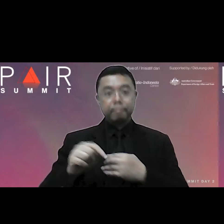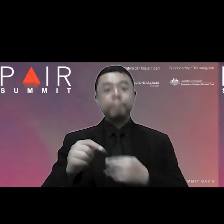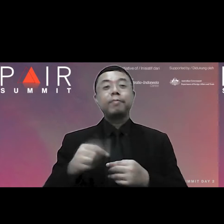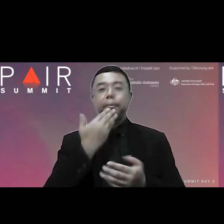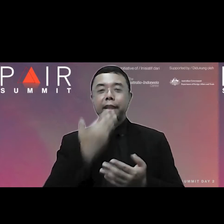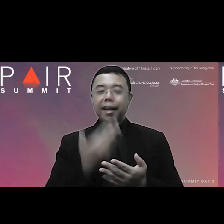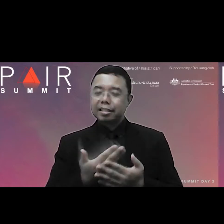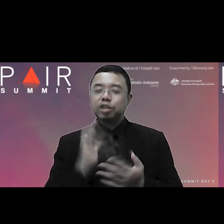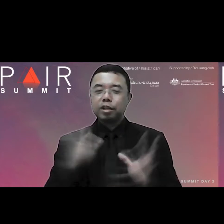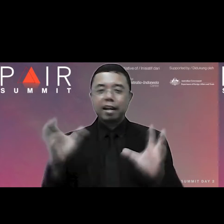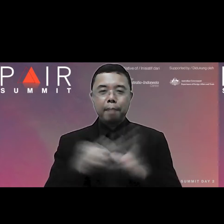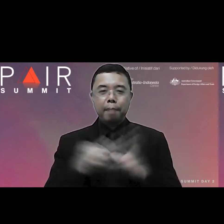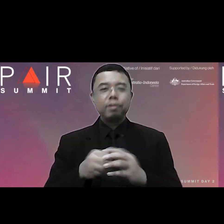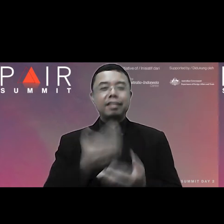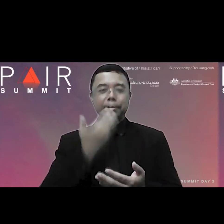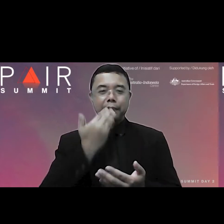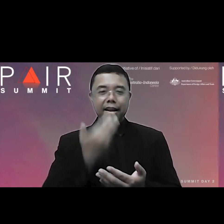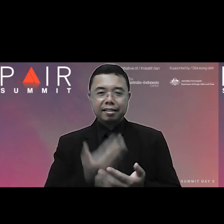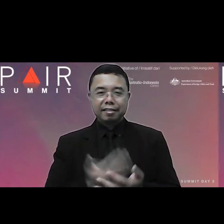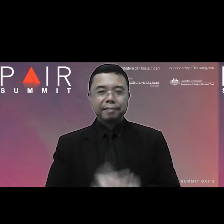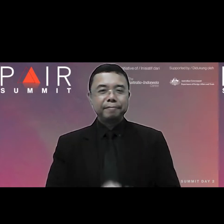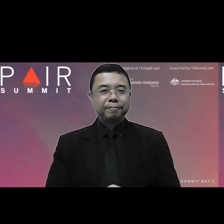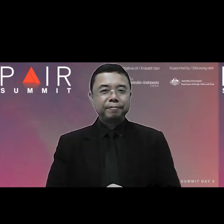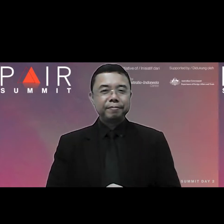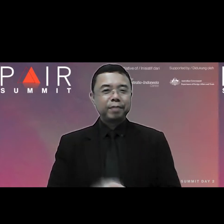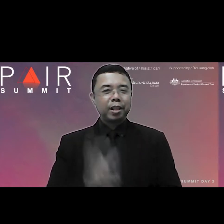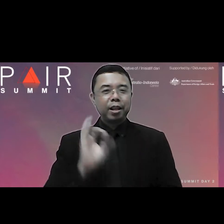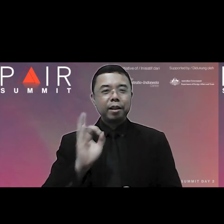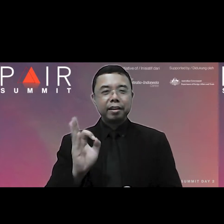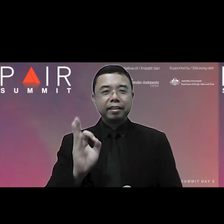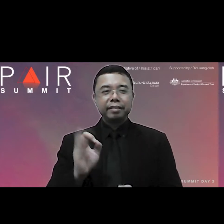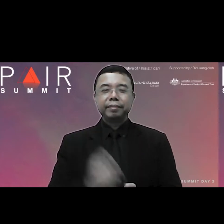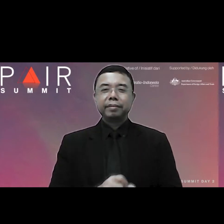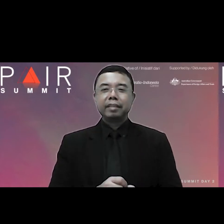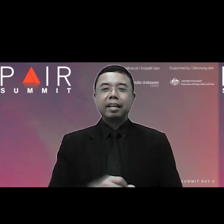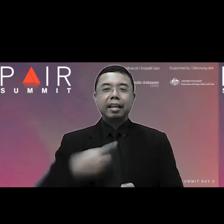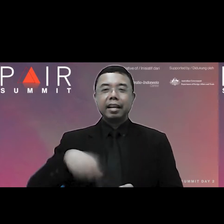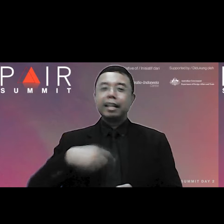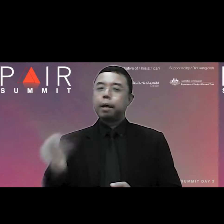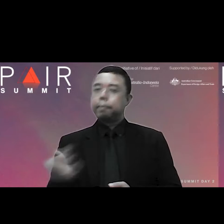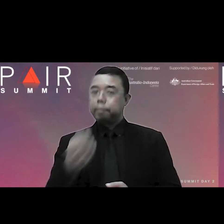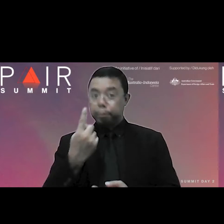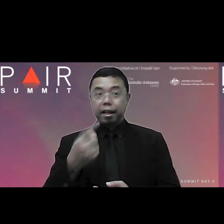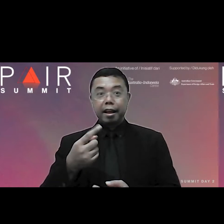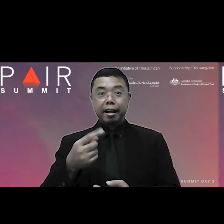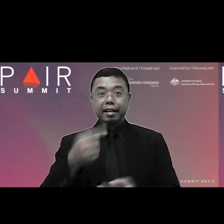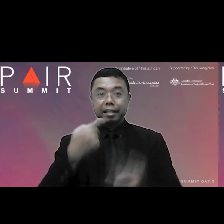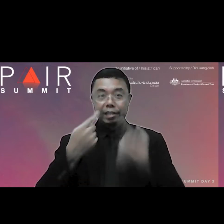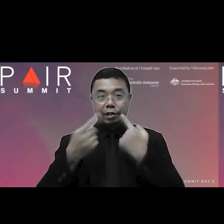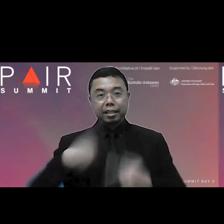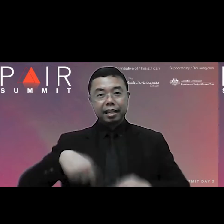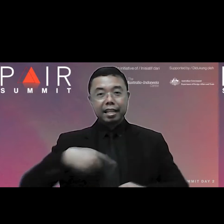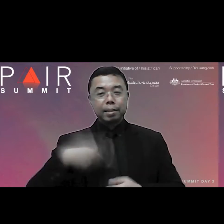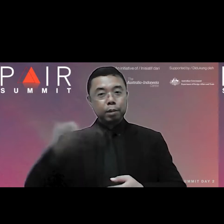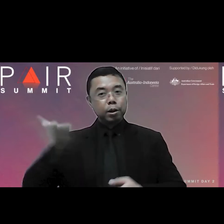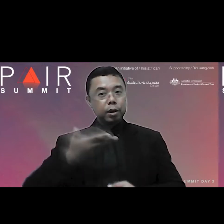All right, well, let's get rolling. And as I said, I will invite questions from the audience shortly, but I'd like us